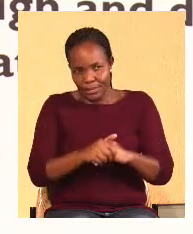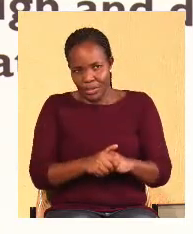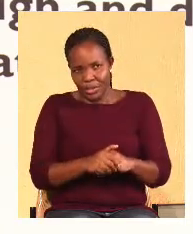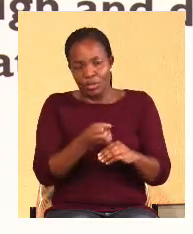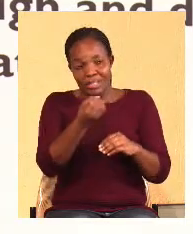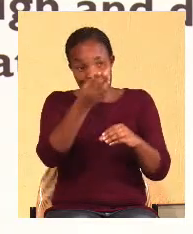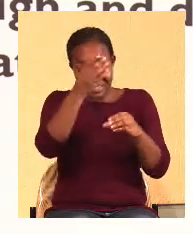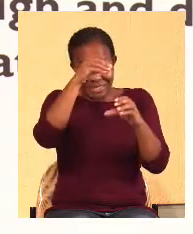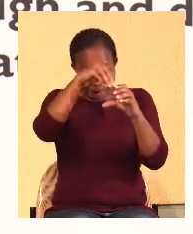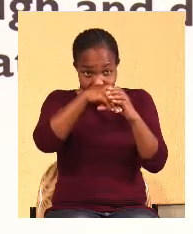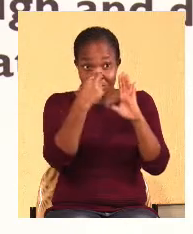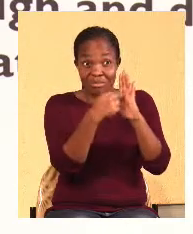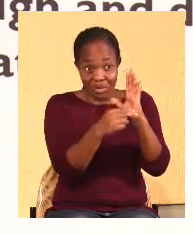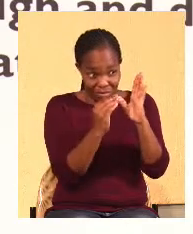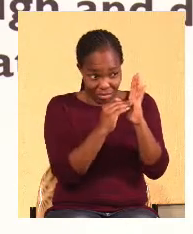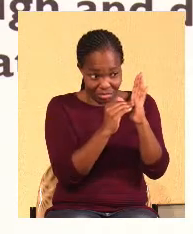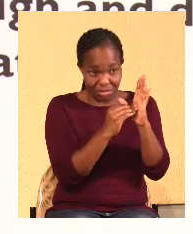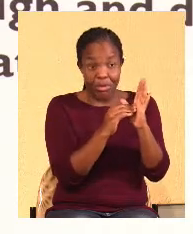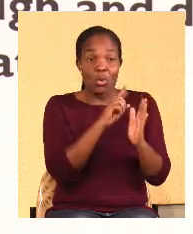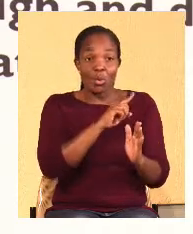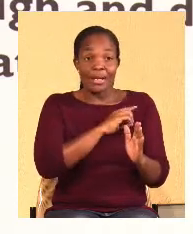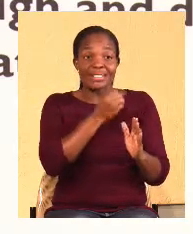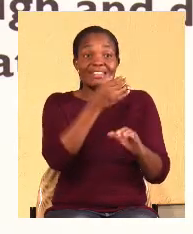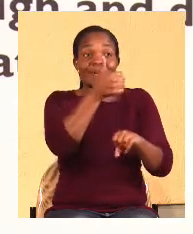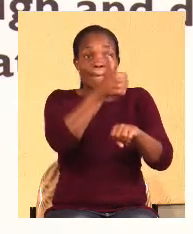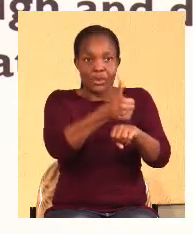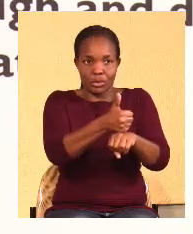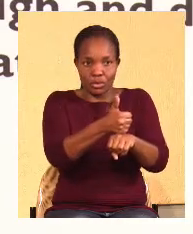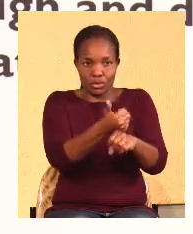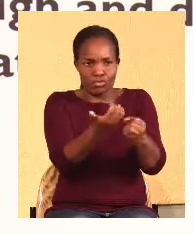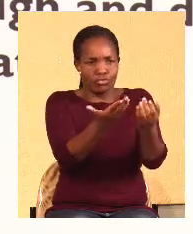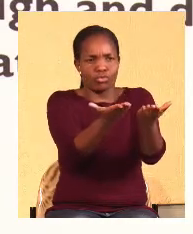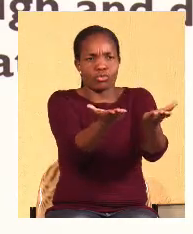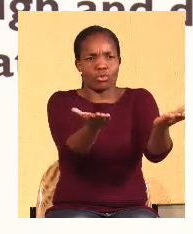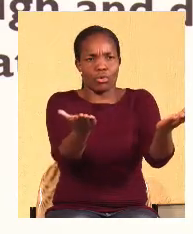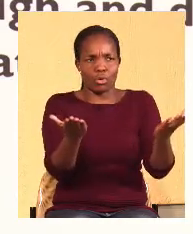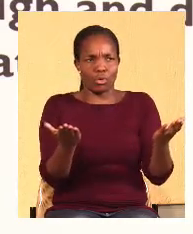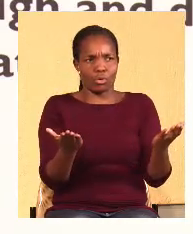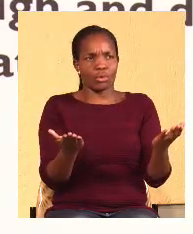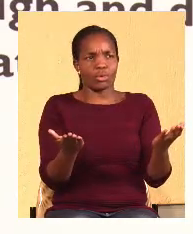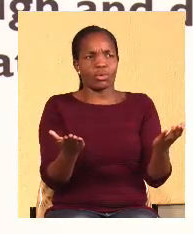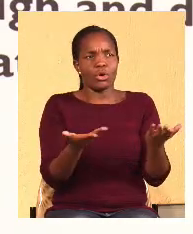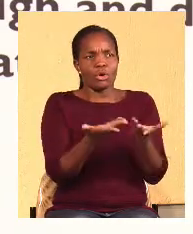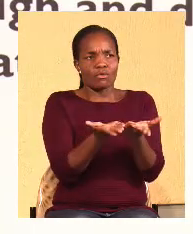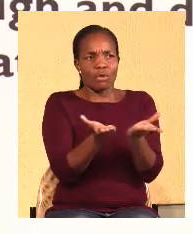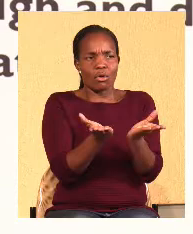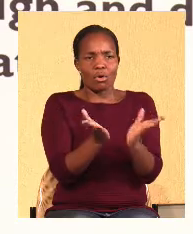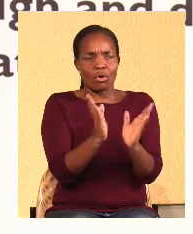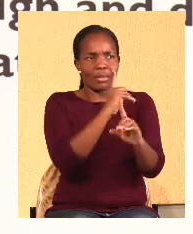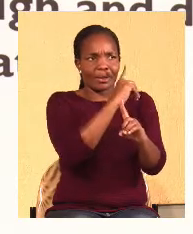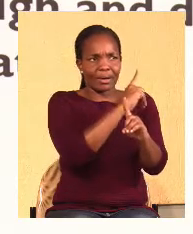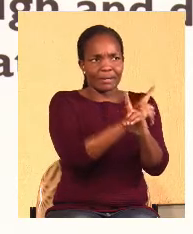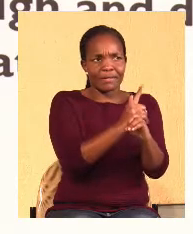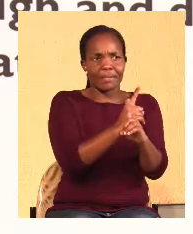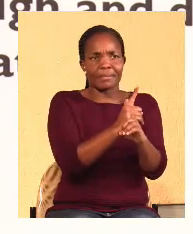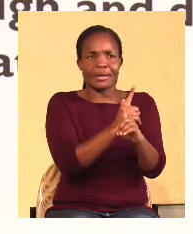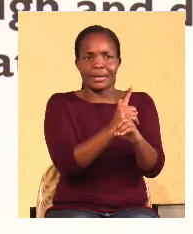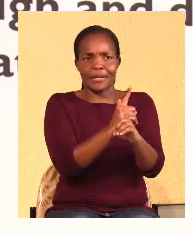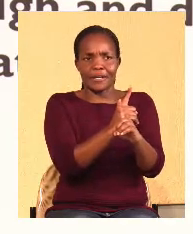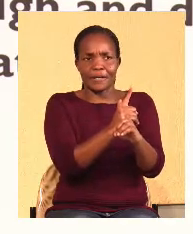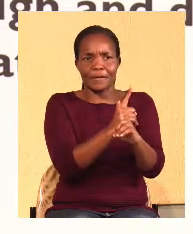kinds of arrangements, because then it gives latitude to the state under the governance